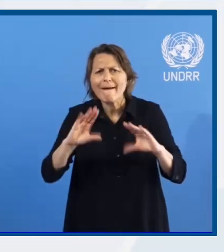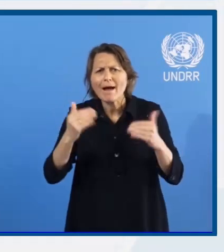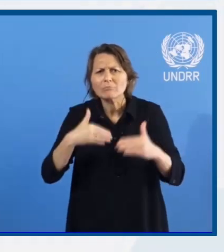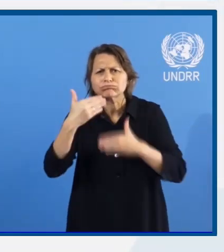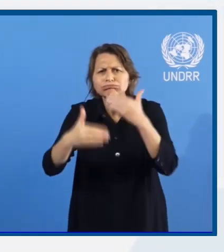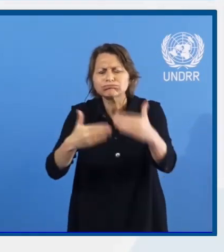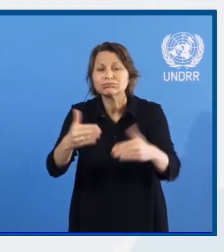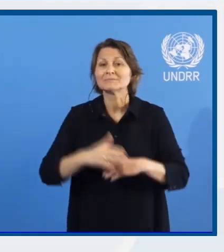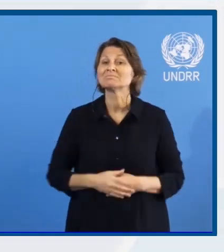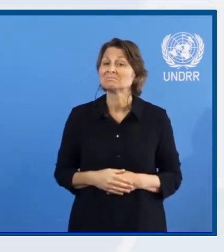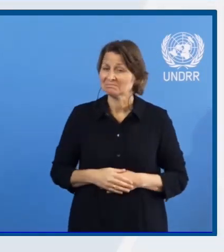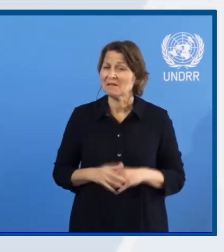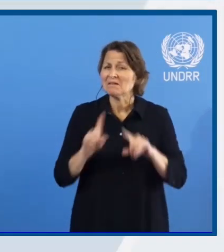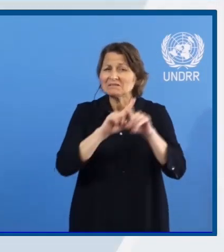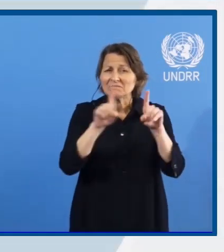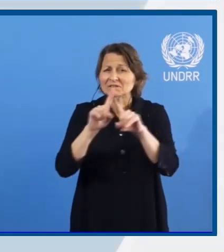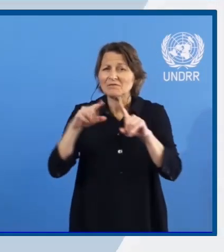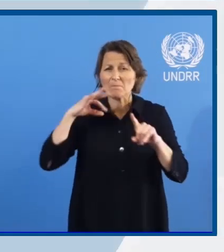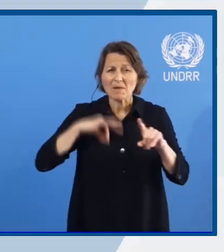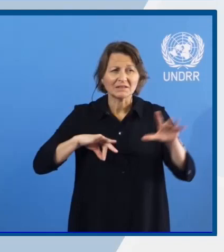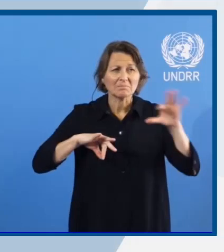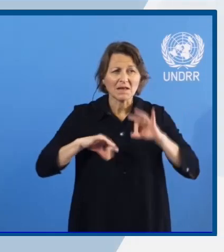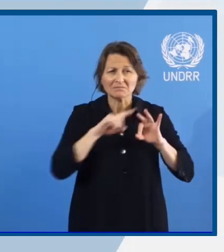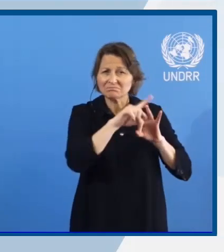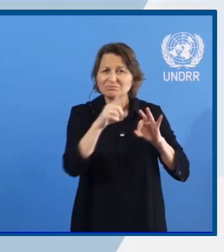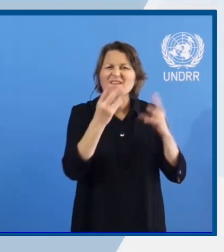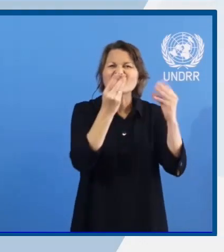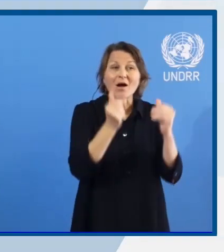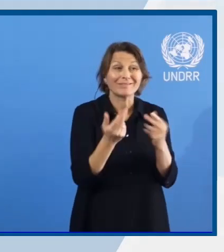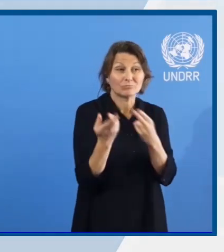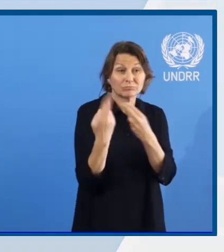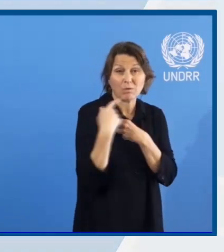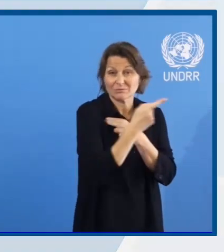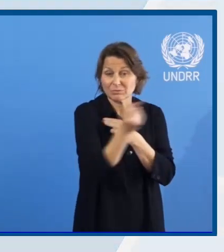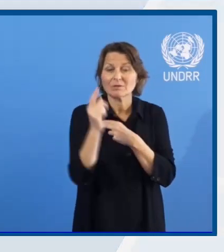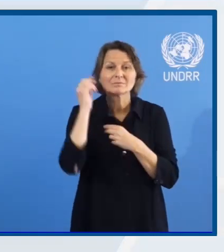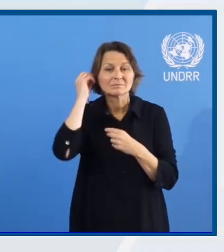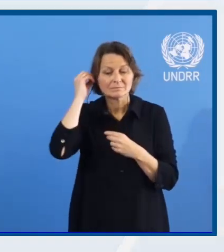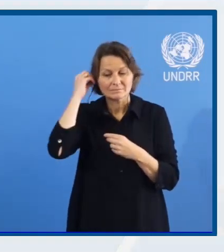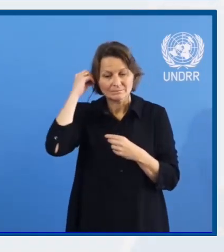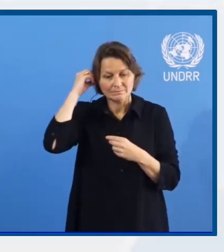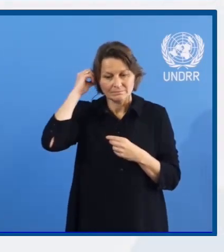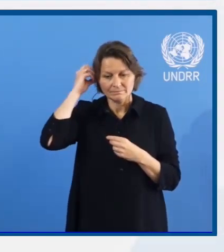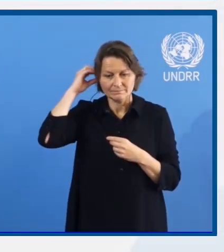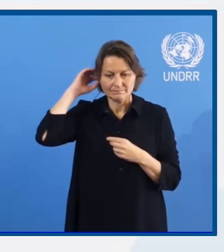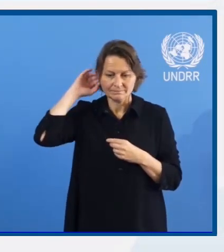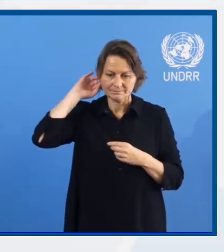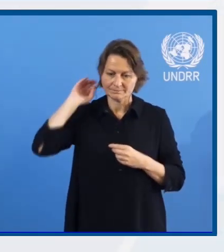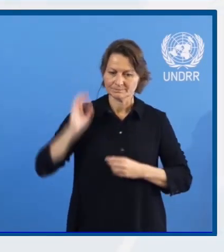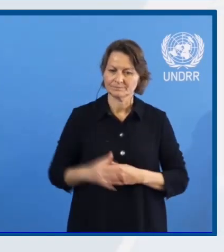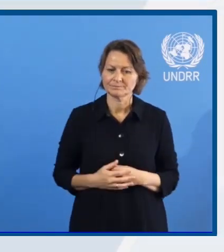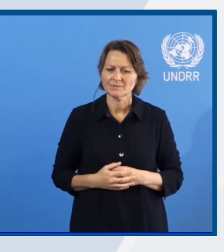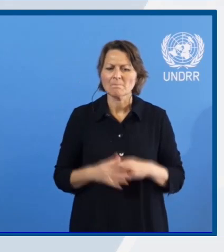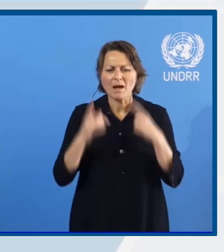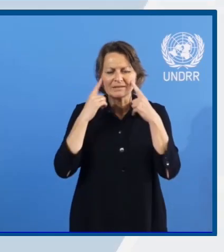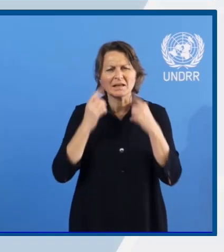of finance. There's no doubt in my mind that adaptation as a core part of development therefore needs to be